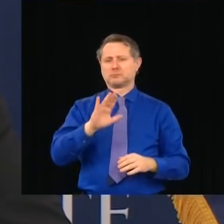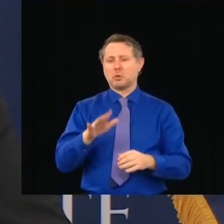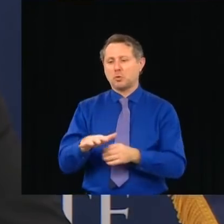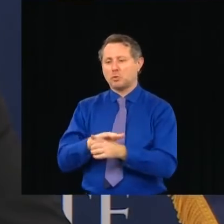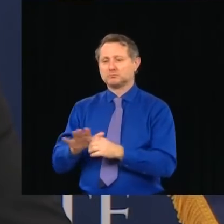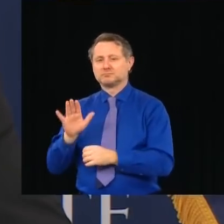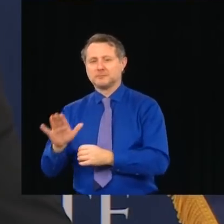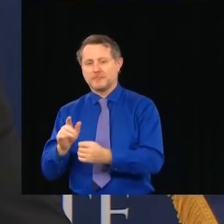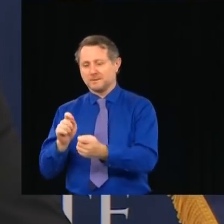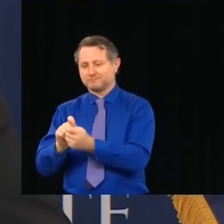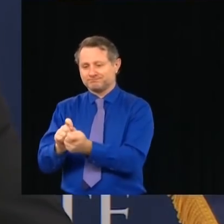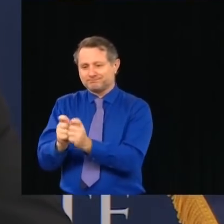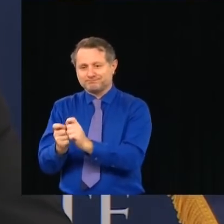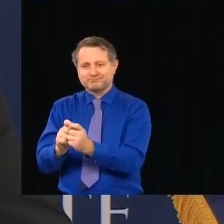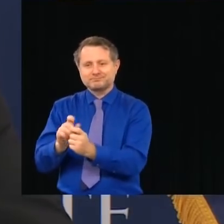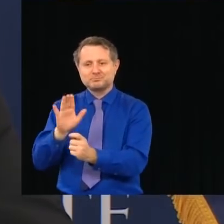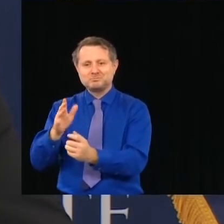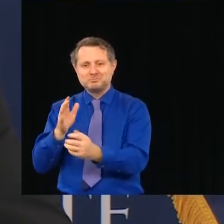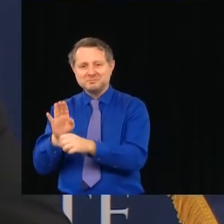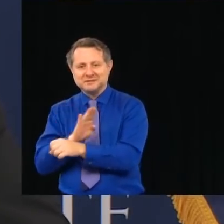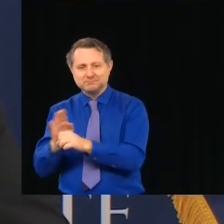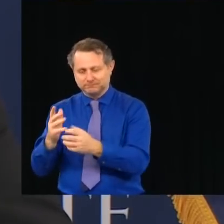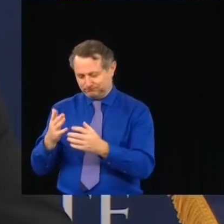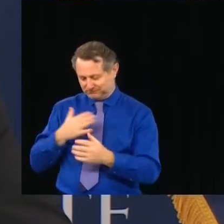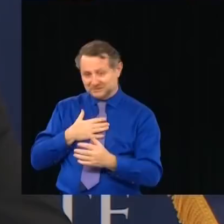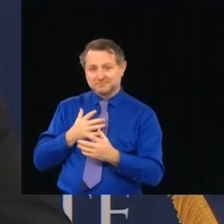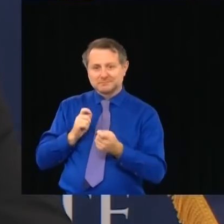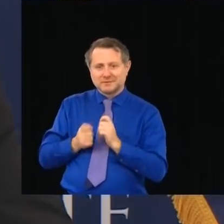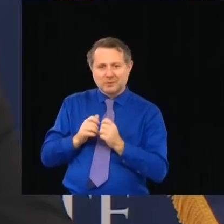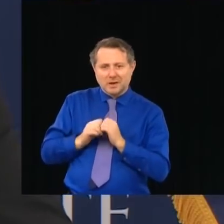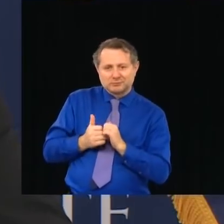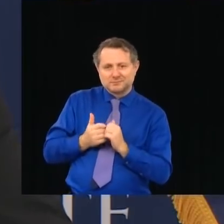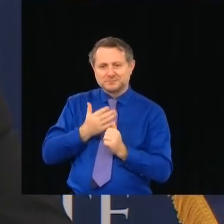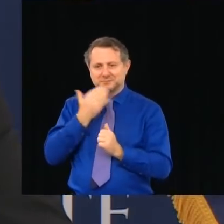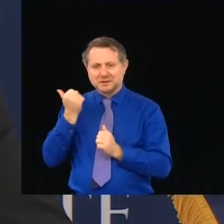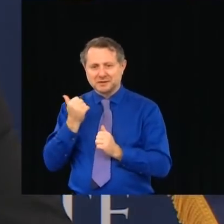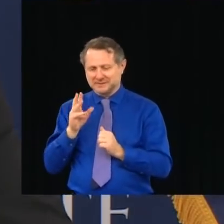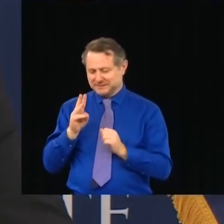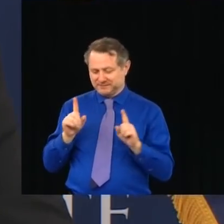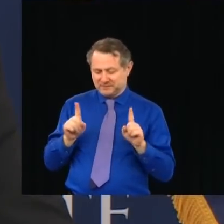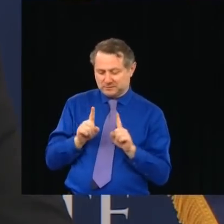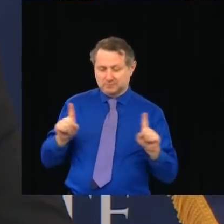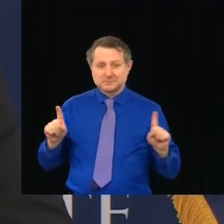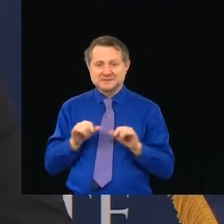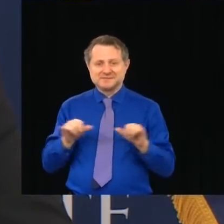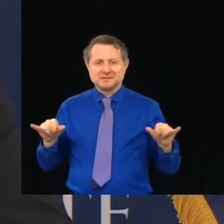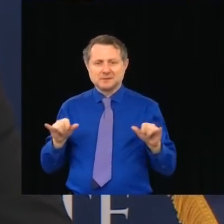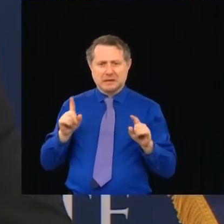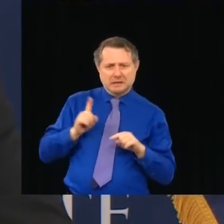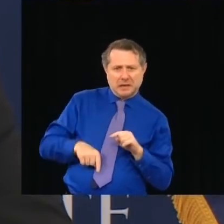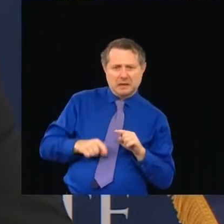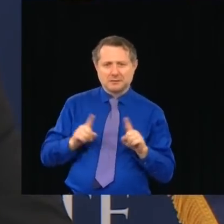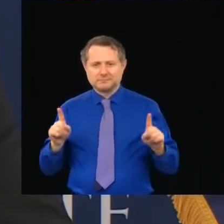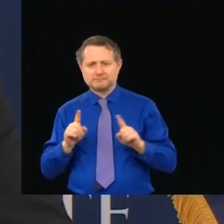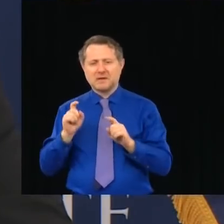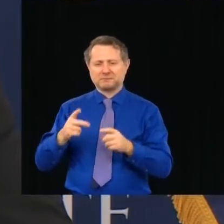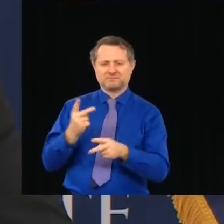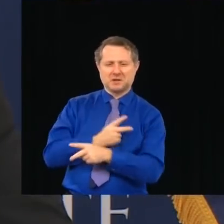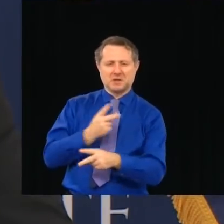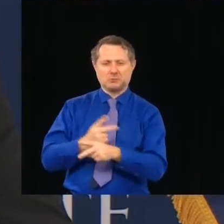interpret 6 feet? This is how my business works. It doesn't really fit 6 feet. All